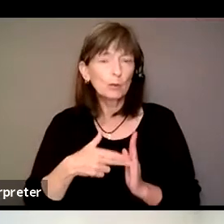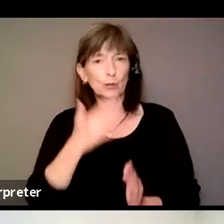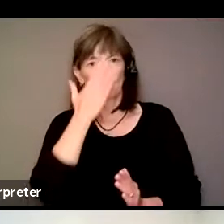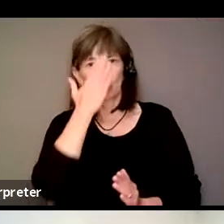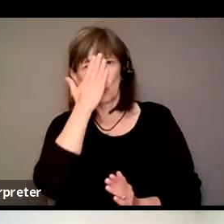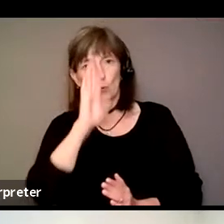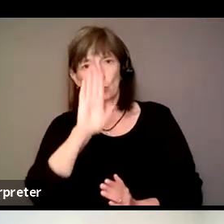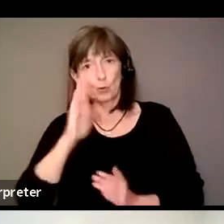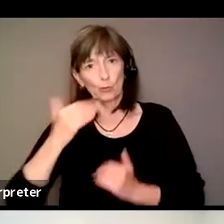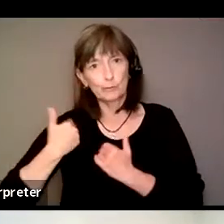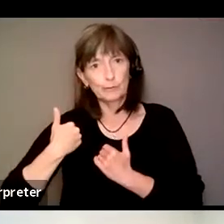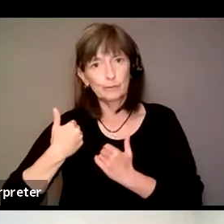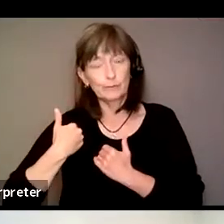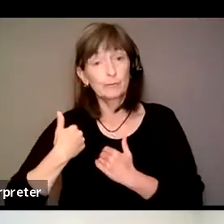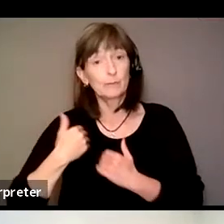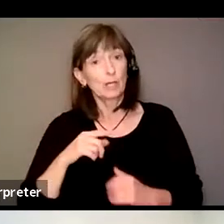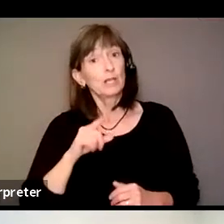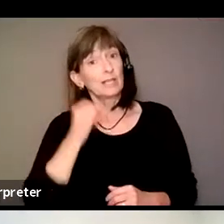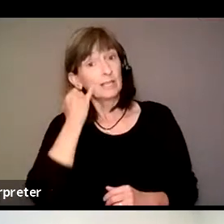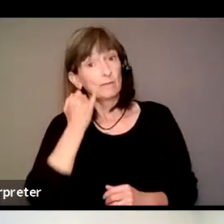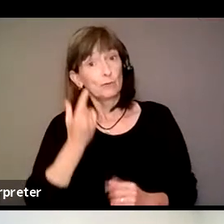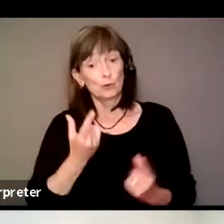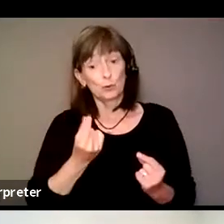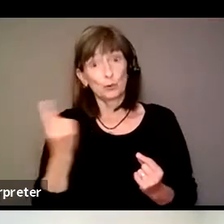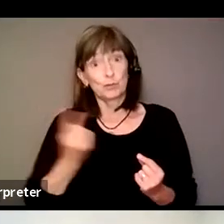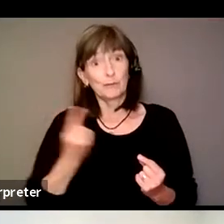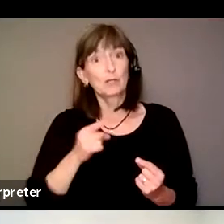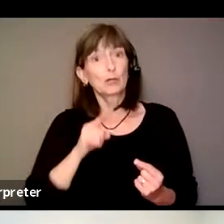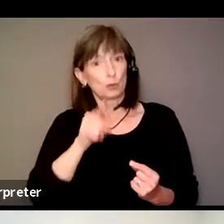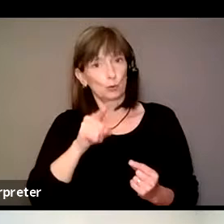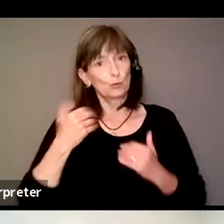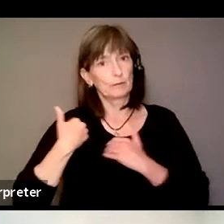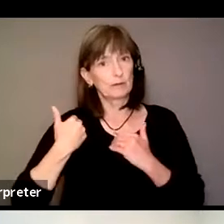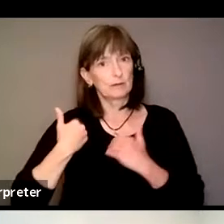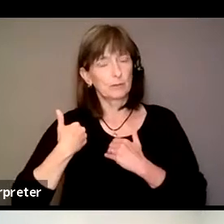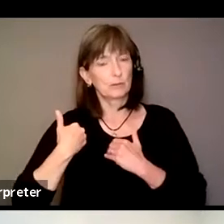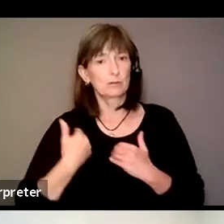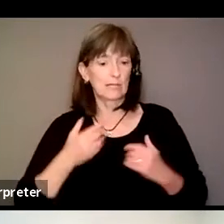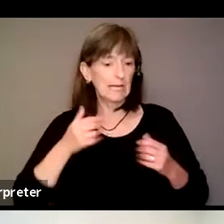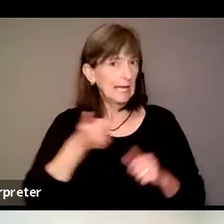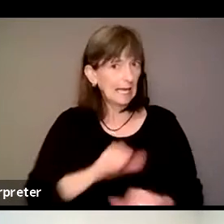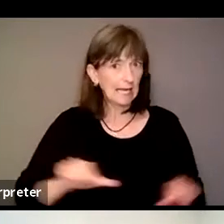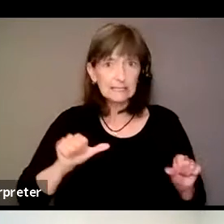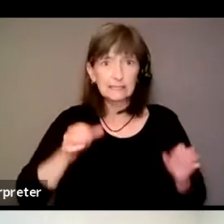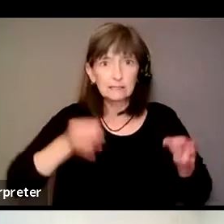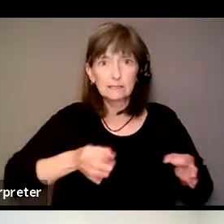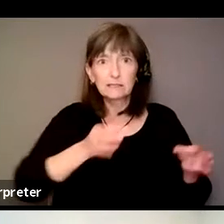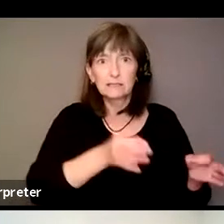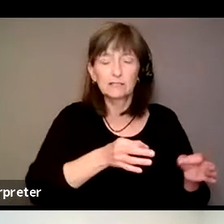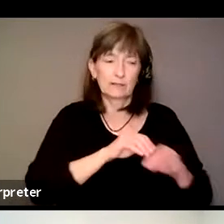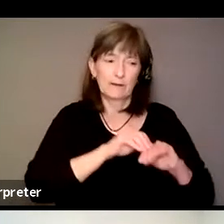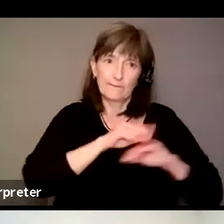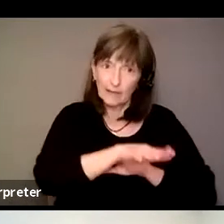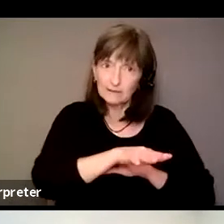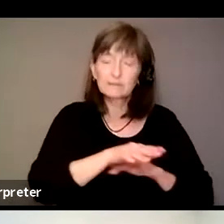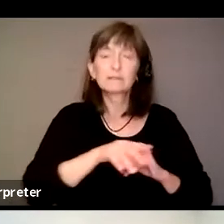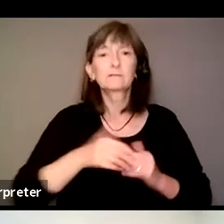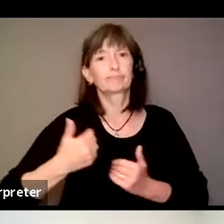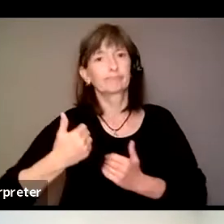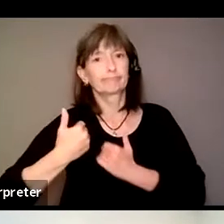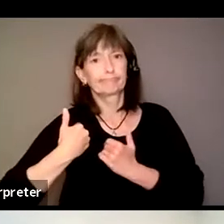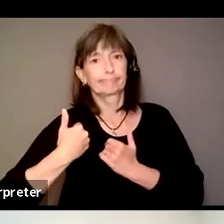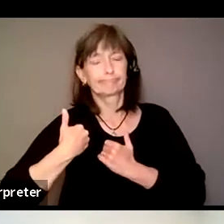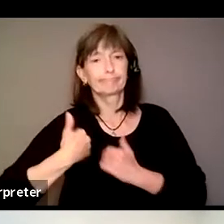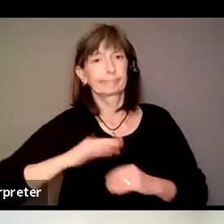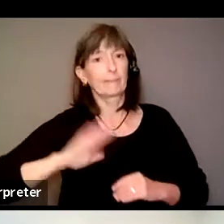for the actions, you know, that you portray, and for the decisions that you are making around the table and moving out into your community.